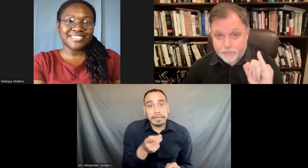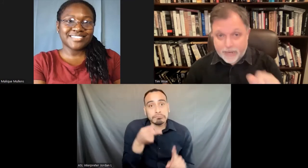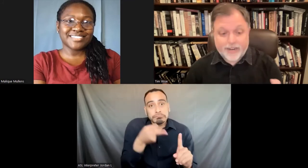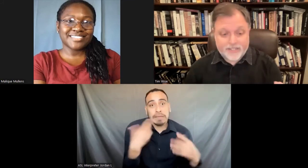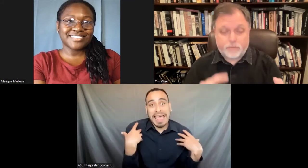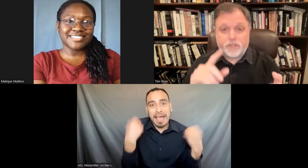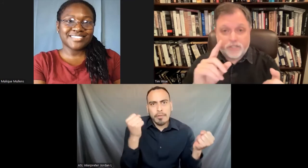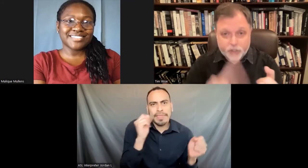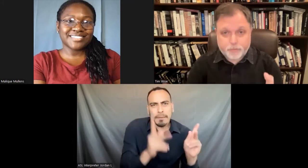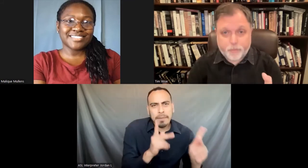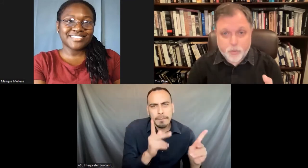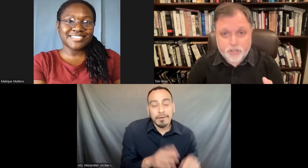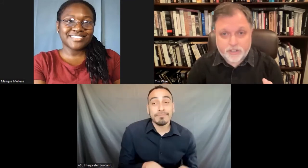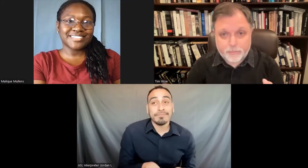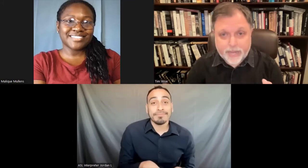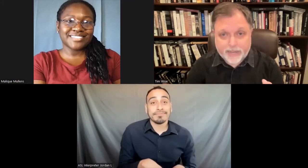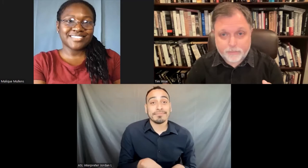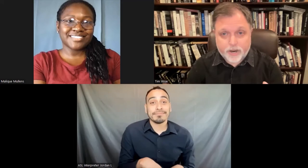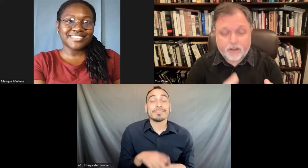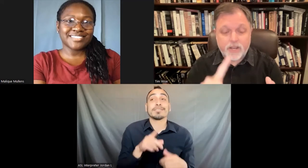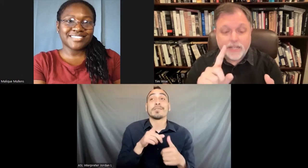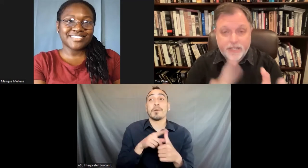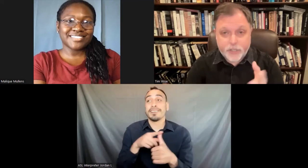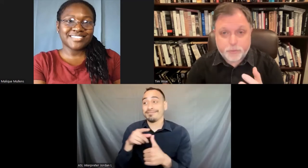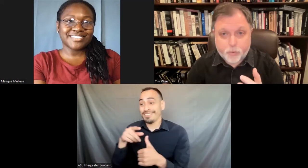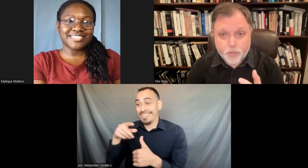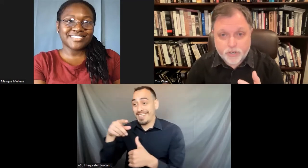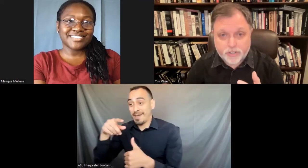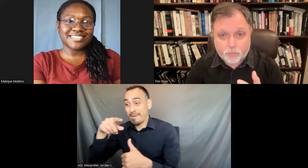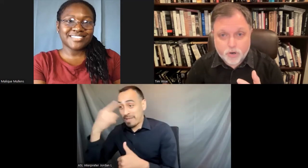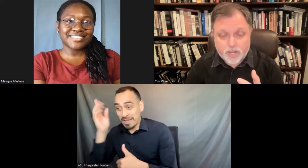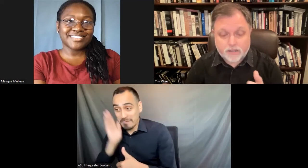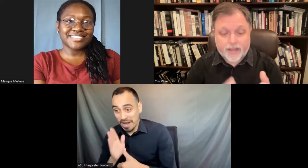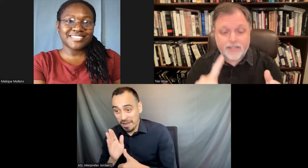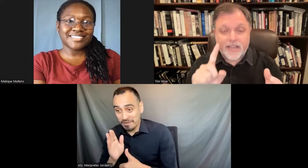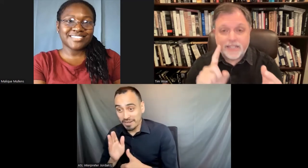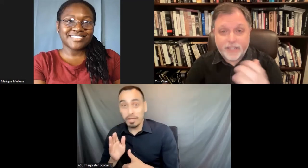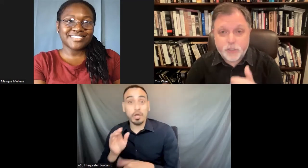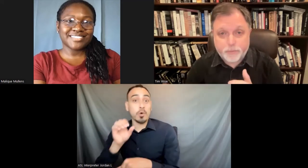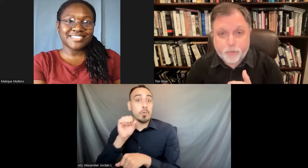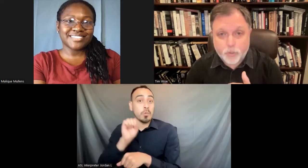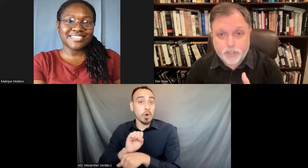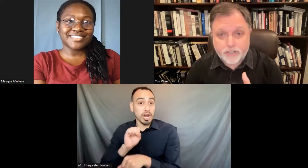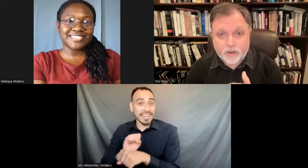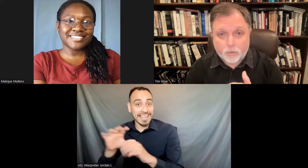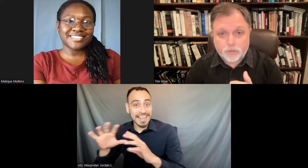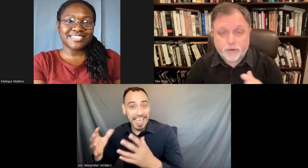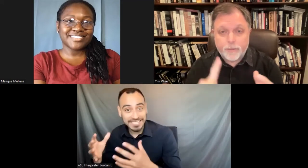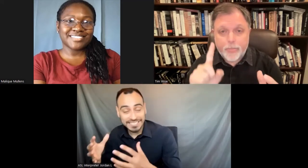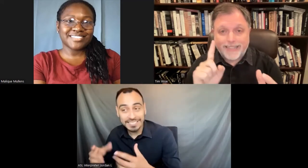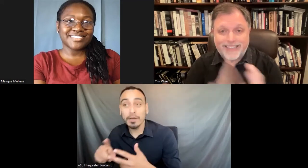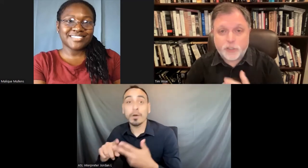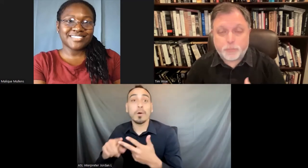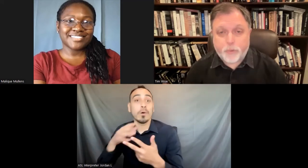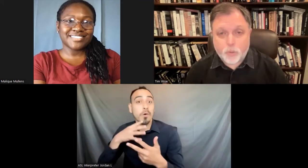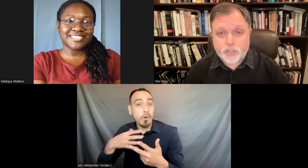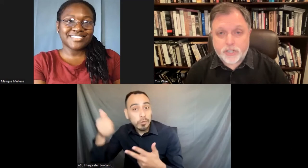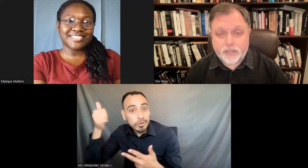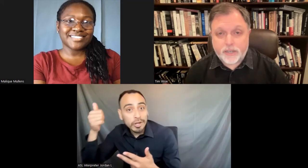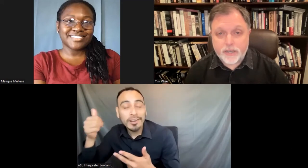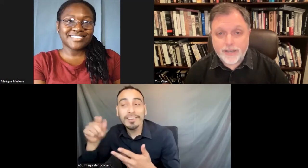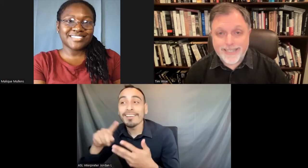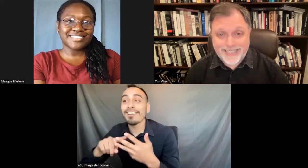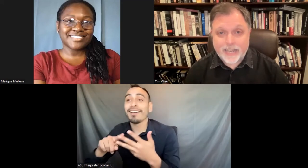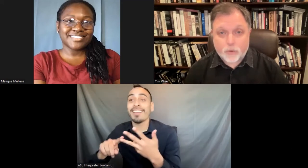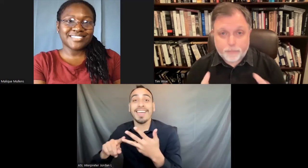Because let's be honest, it was disproportionately Black and brown, disproportionately working class, disproportionately older, and